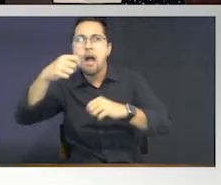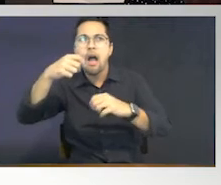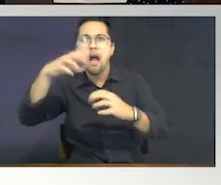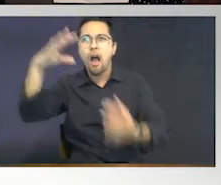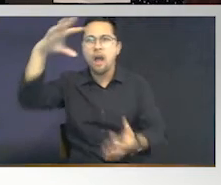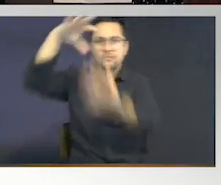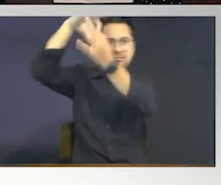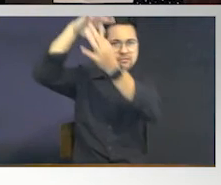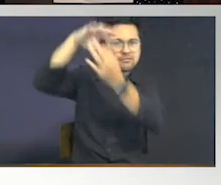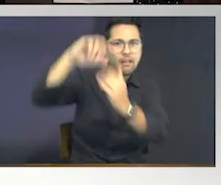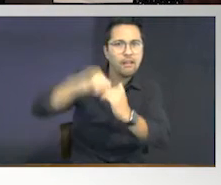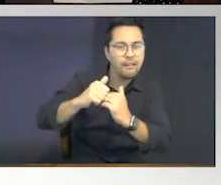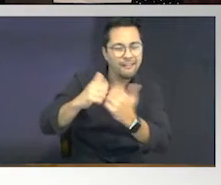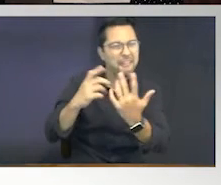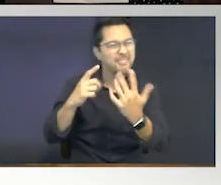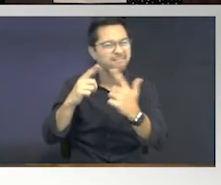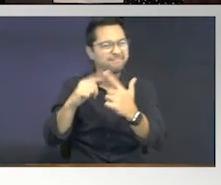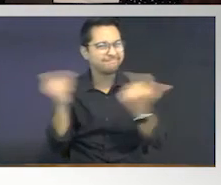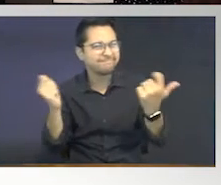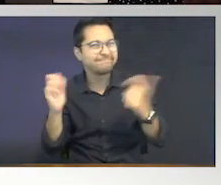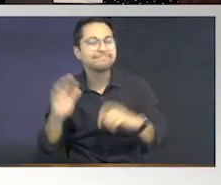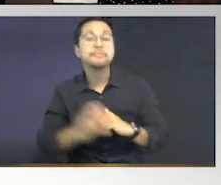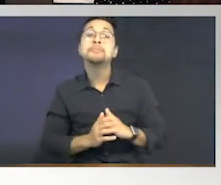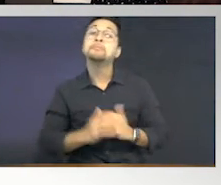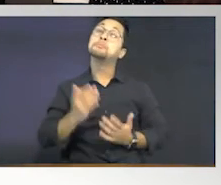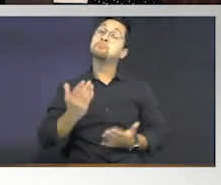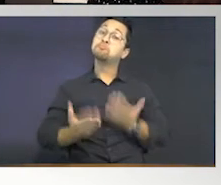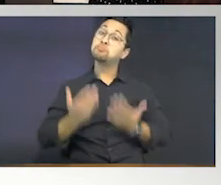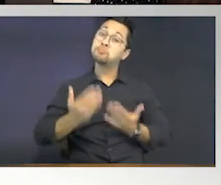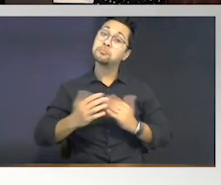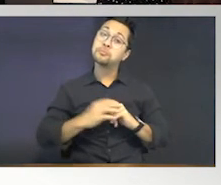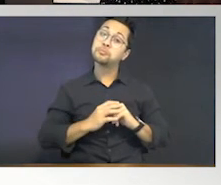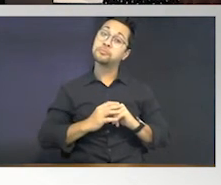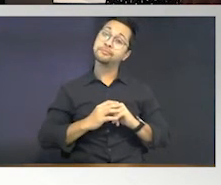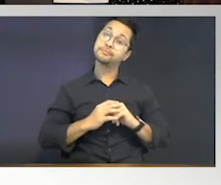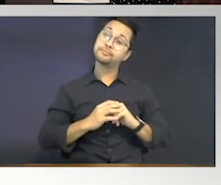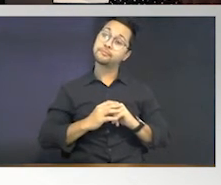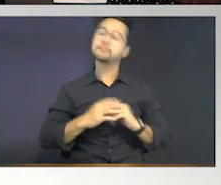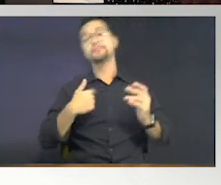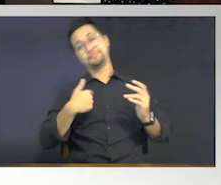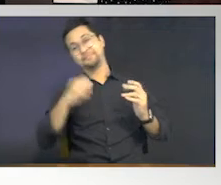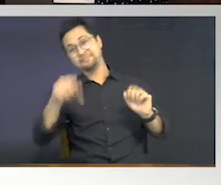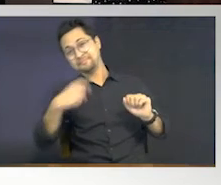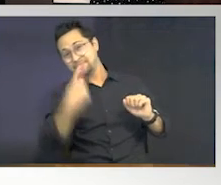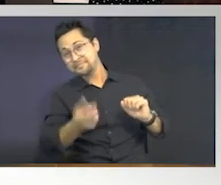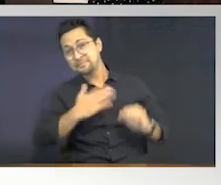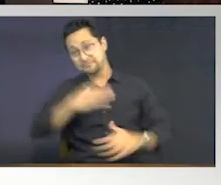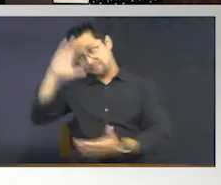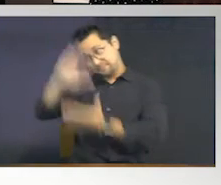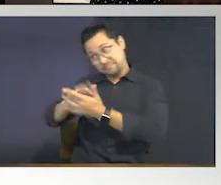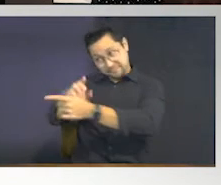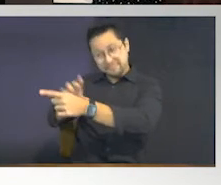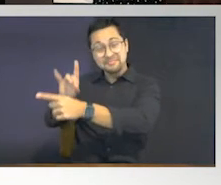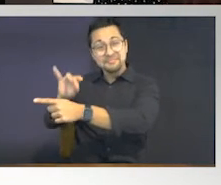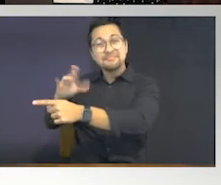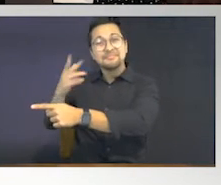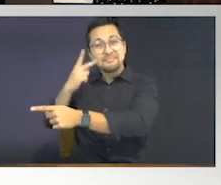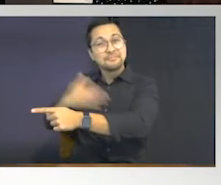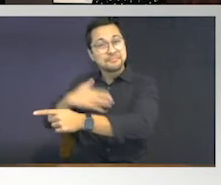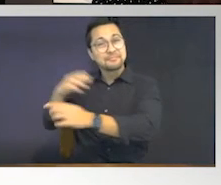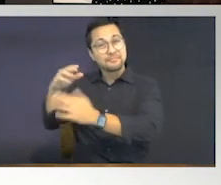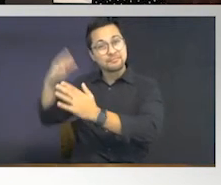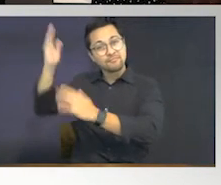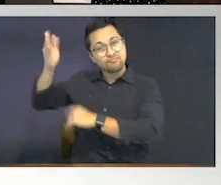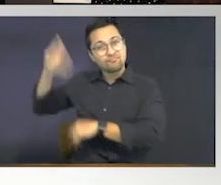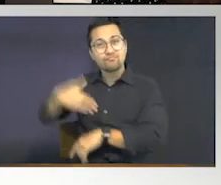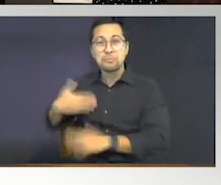those different things. And perhaps, well, I can tell you, my husband, even though he did see my presentation, says